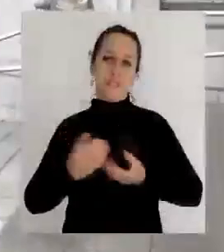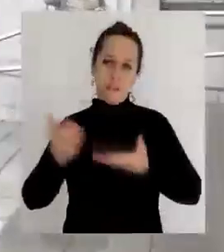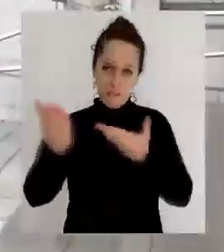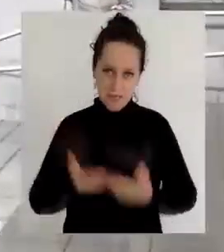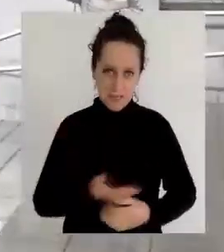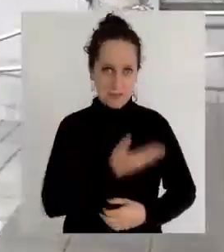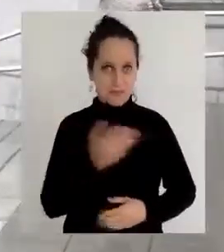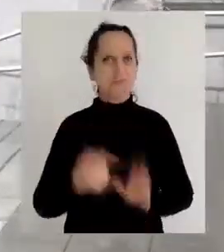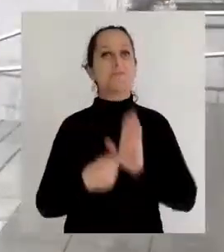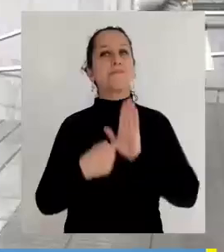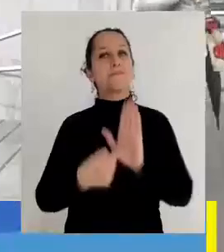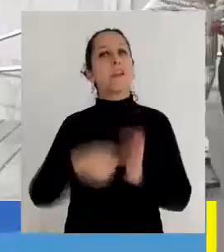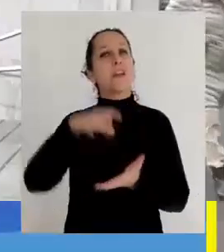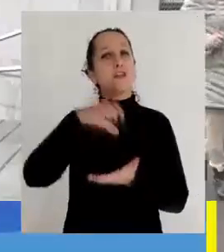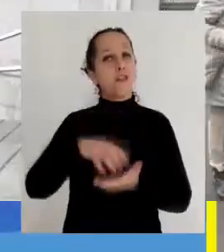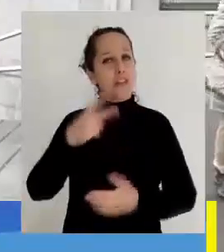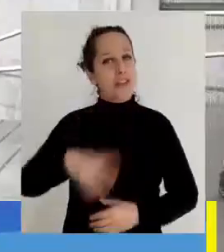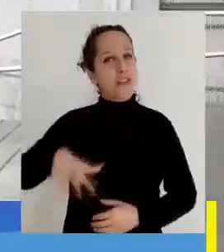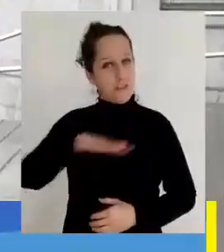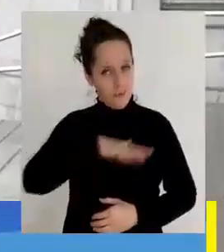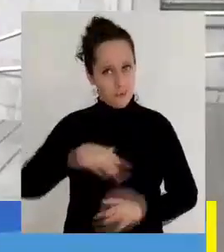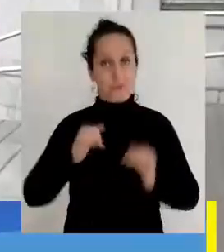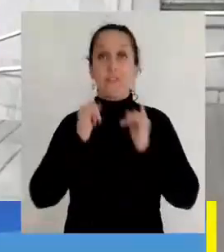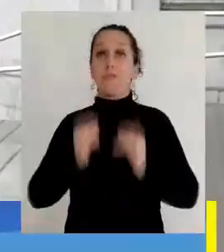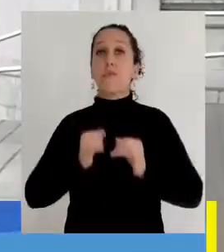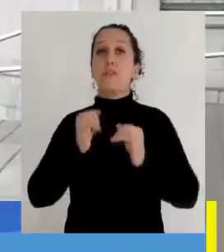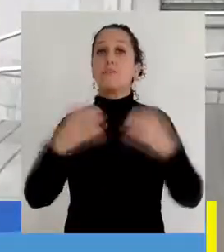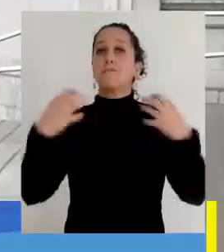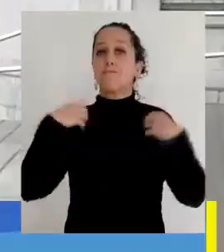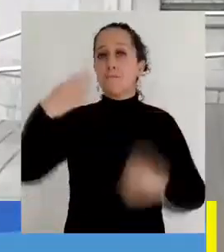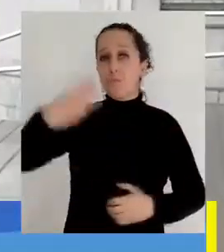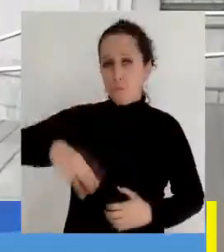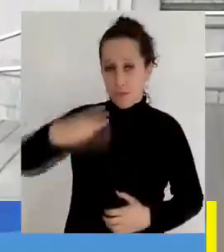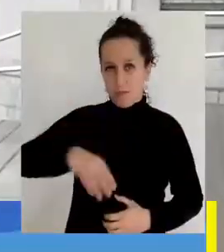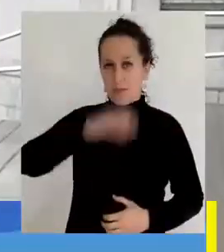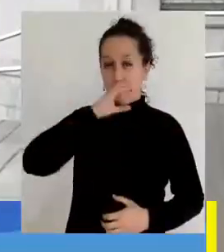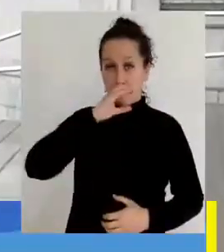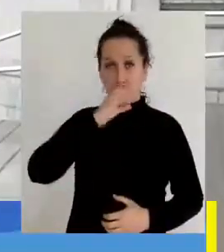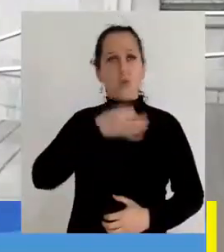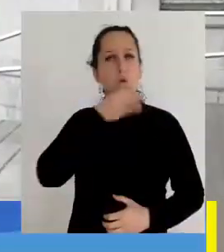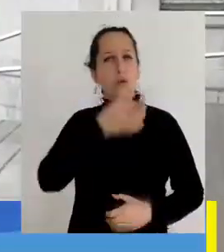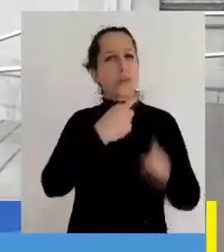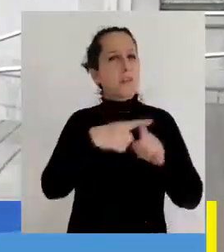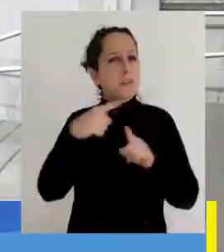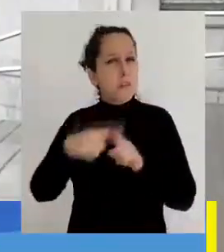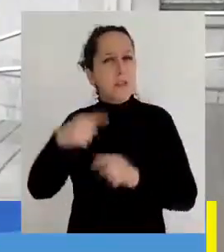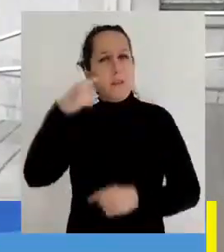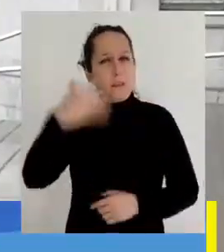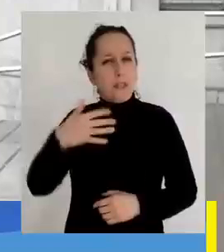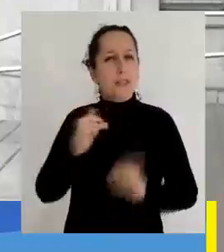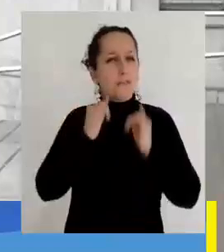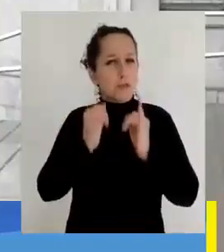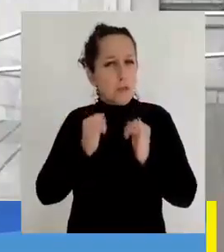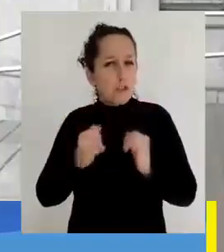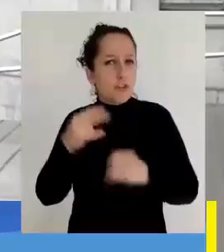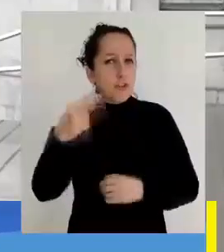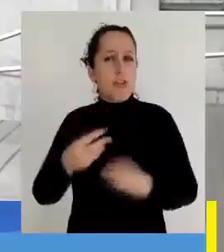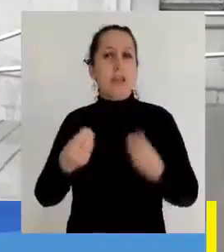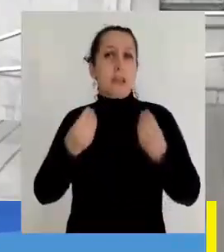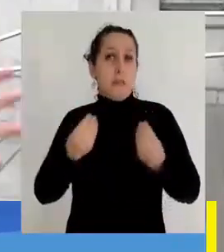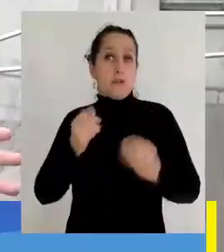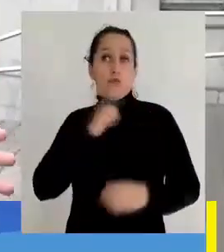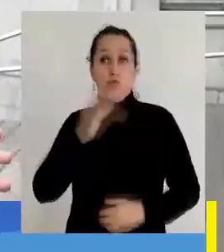Welcome and welcome to a new edition of Ciudad de Todas y Todos, the informativo of the Municipality of Concepción, which brings the main information